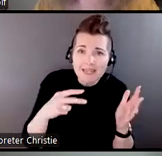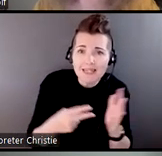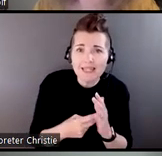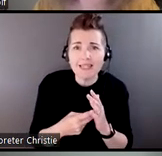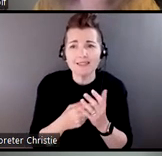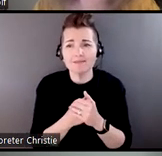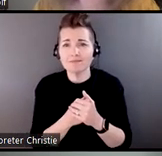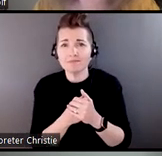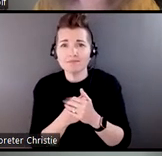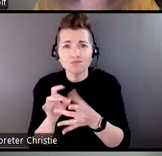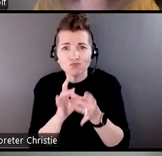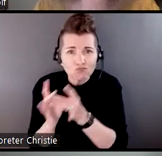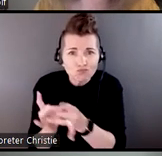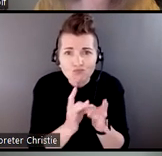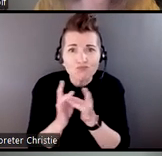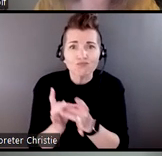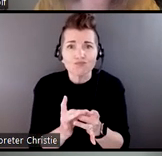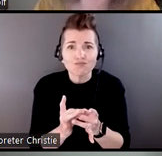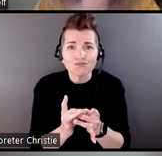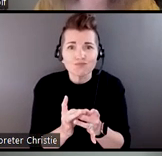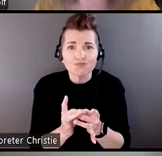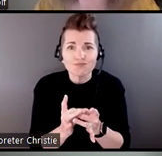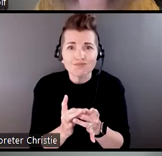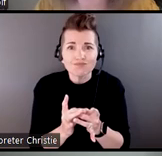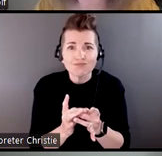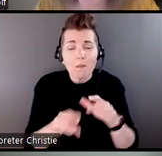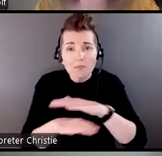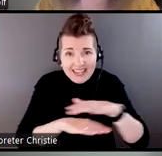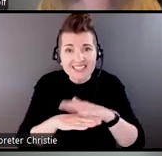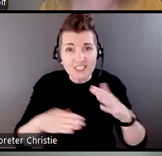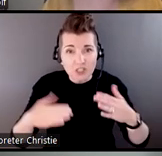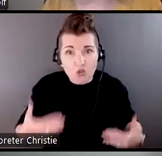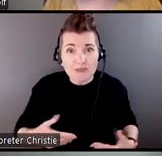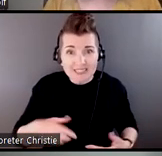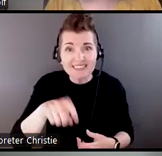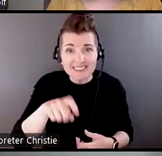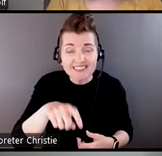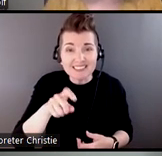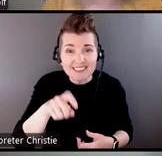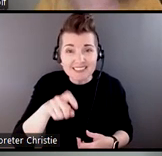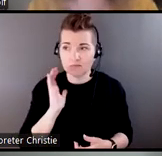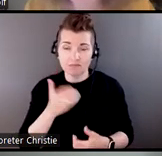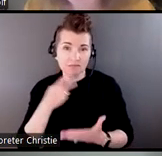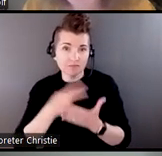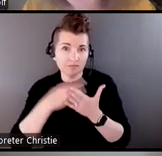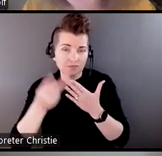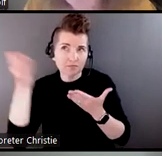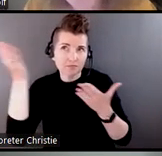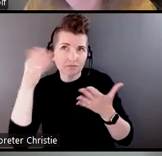needs. And we need to think about what is it about our programs that will meet someone's